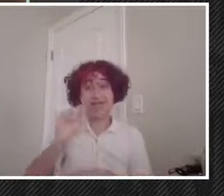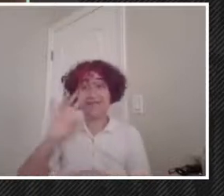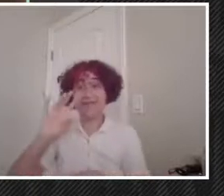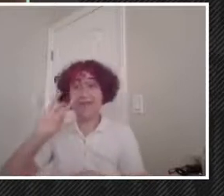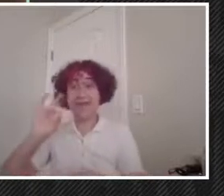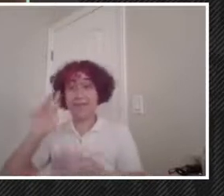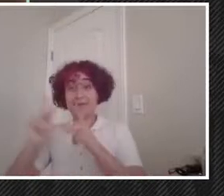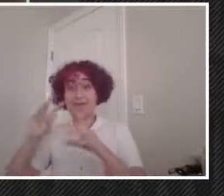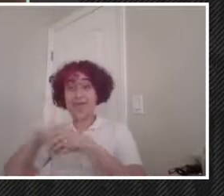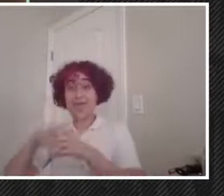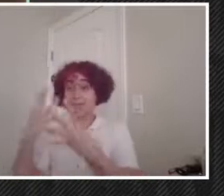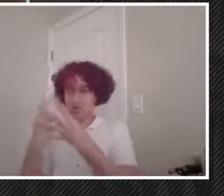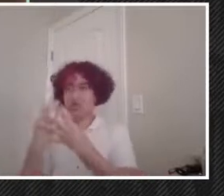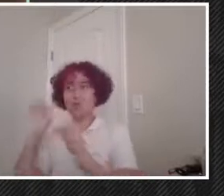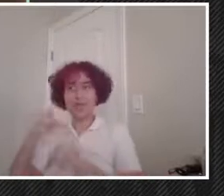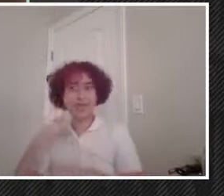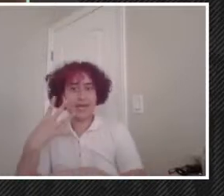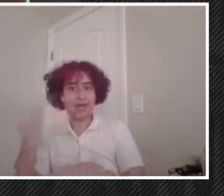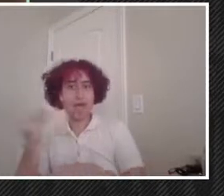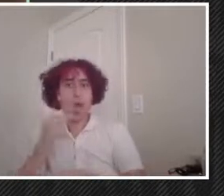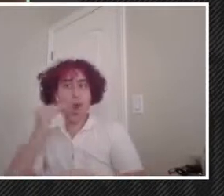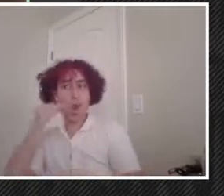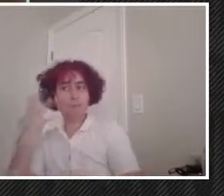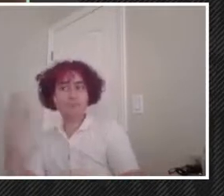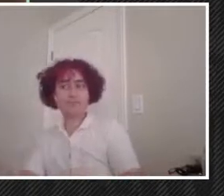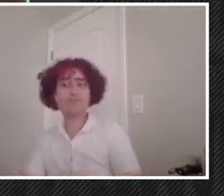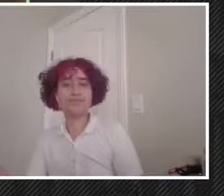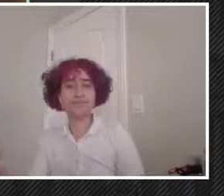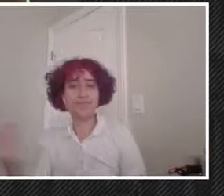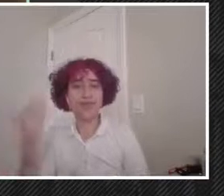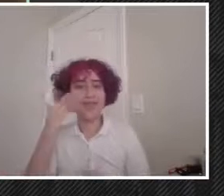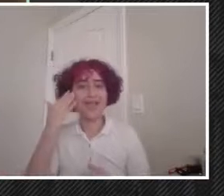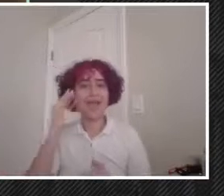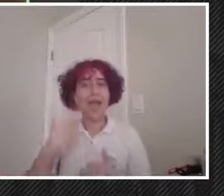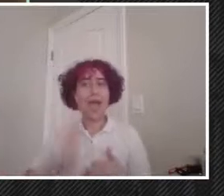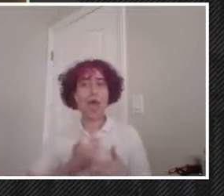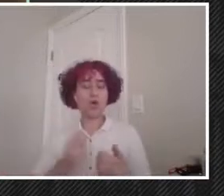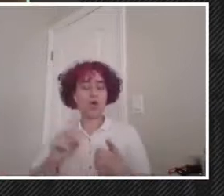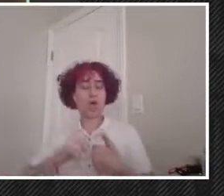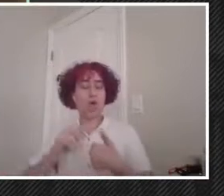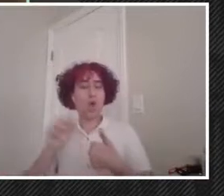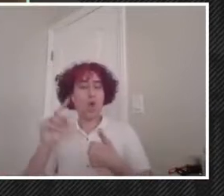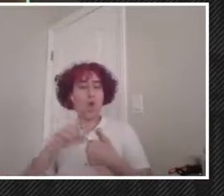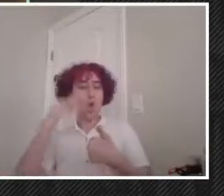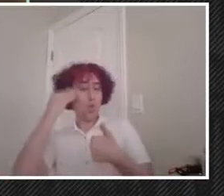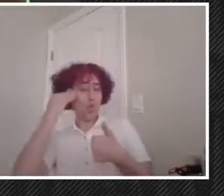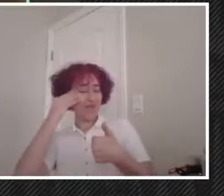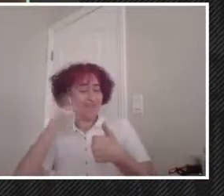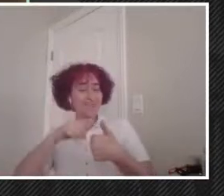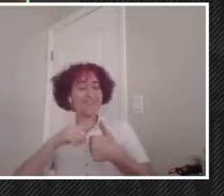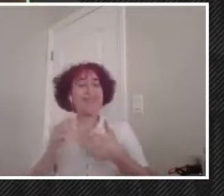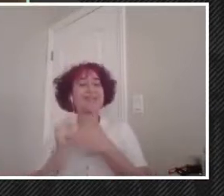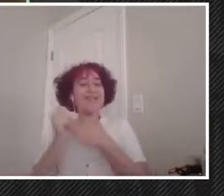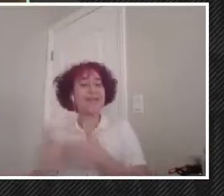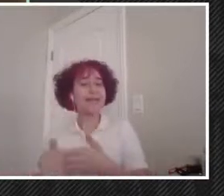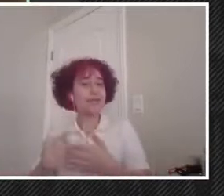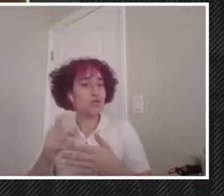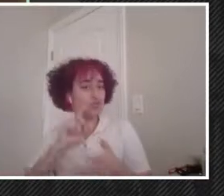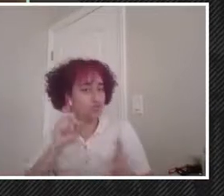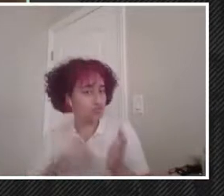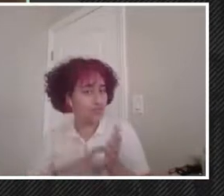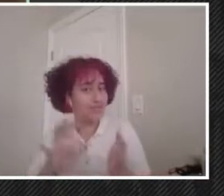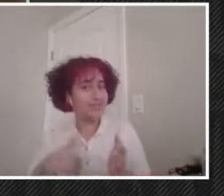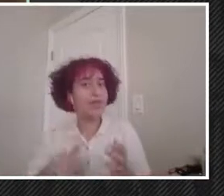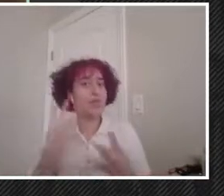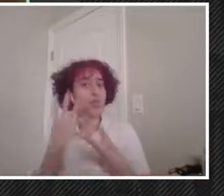our awareness piece has sort of let us all know that from this prison industrial complex,